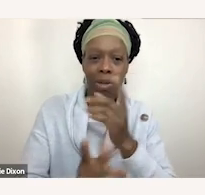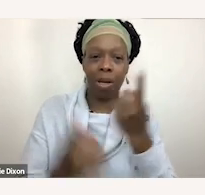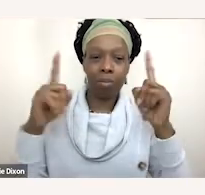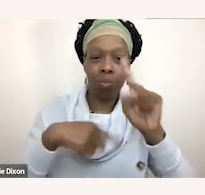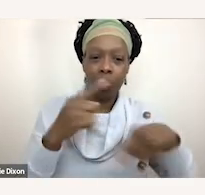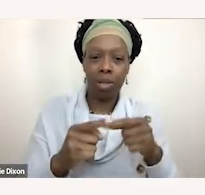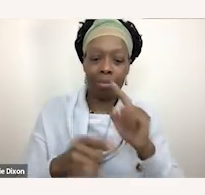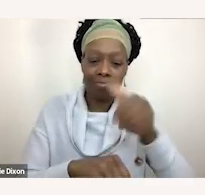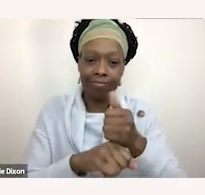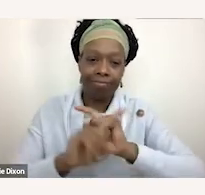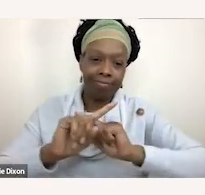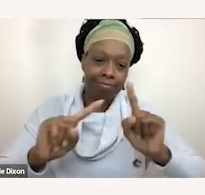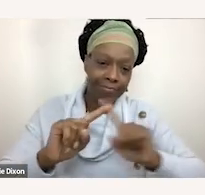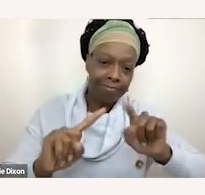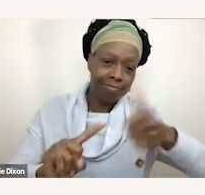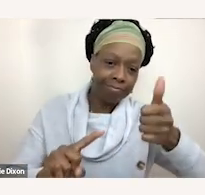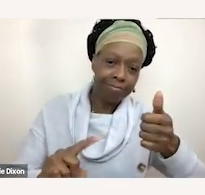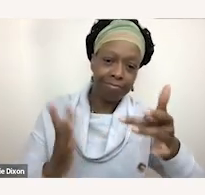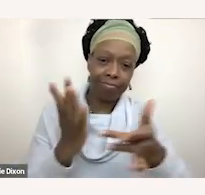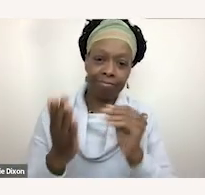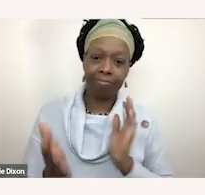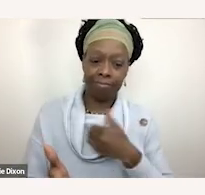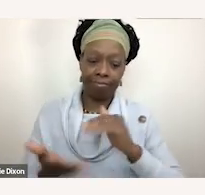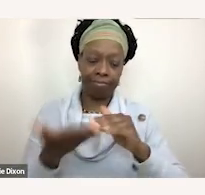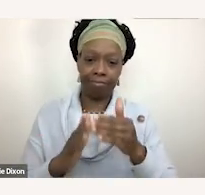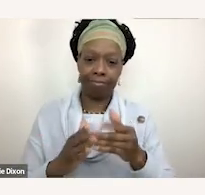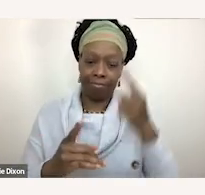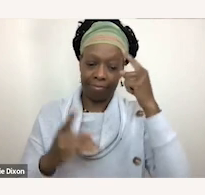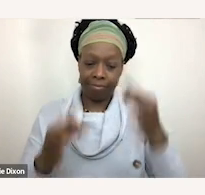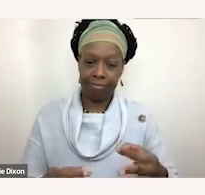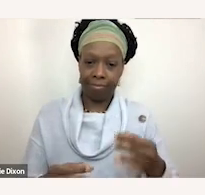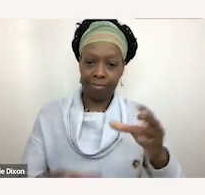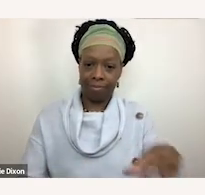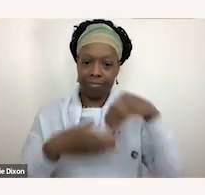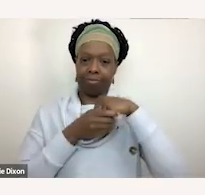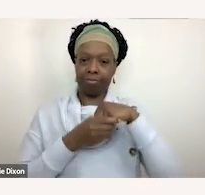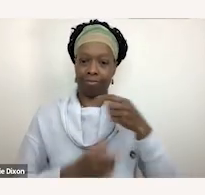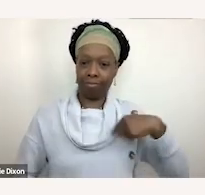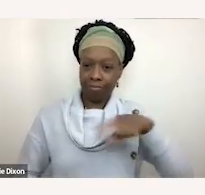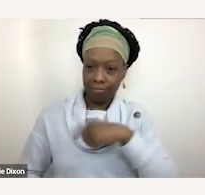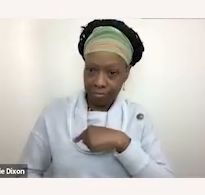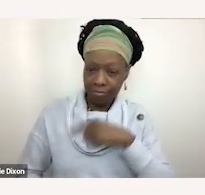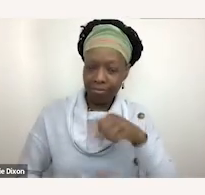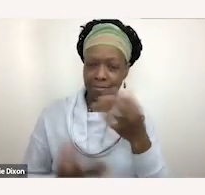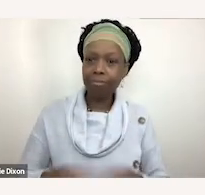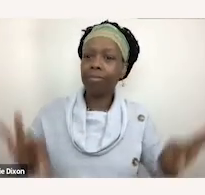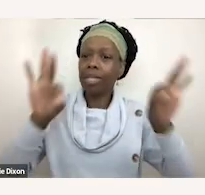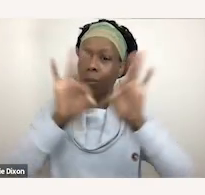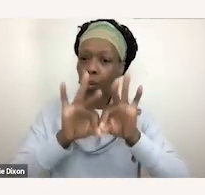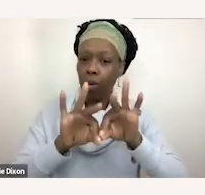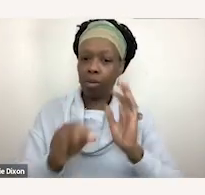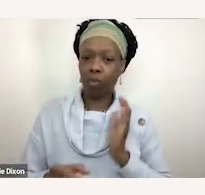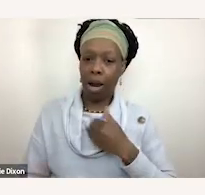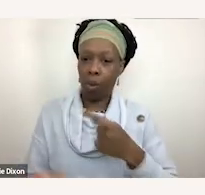and our communities choose inclusion. And I think this is really important. And what we're really sort of discussing today is how, as a community, can we